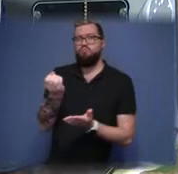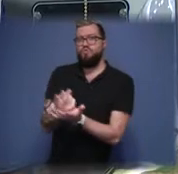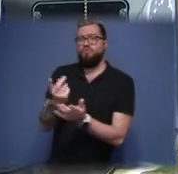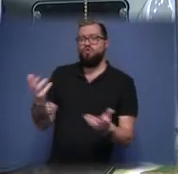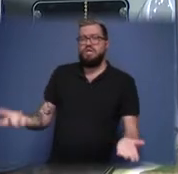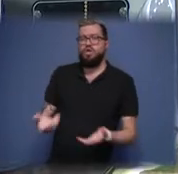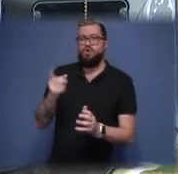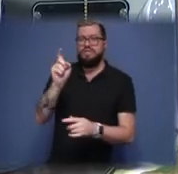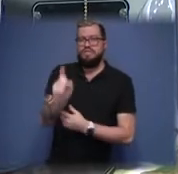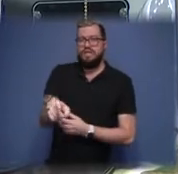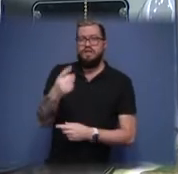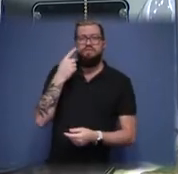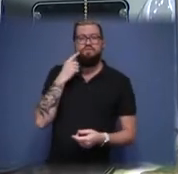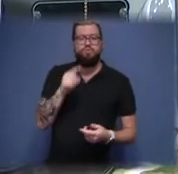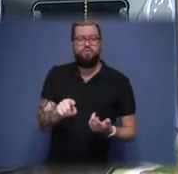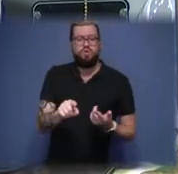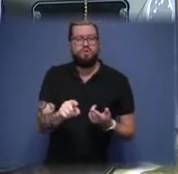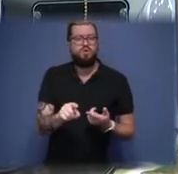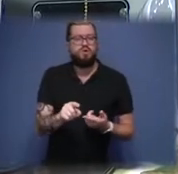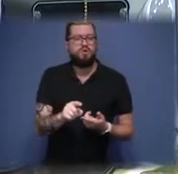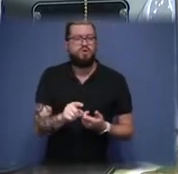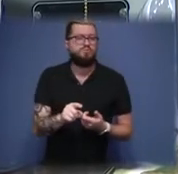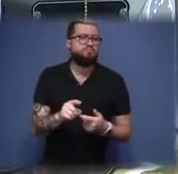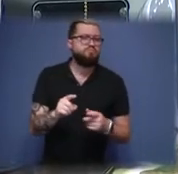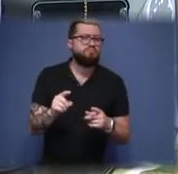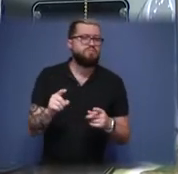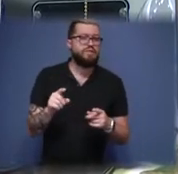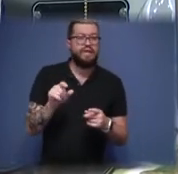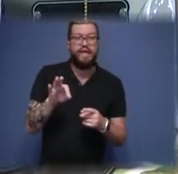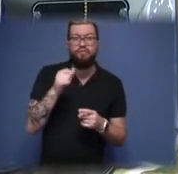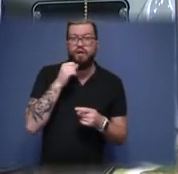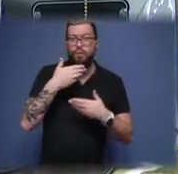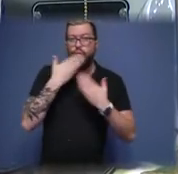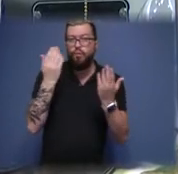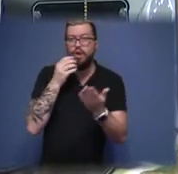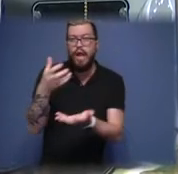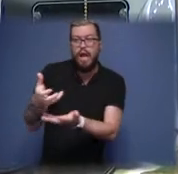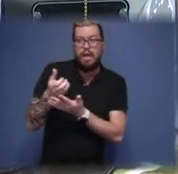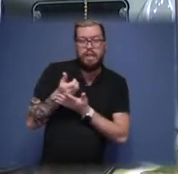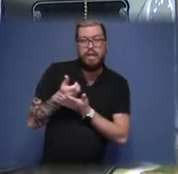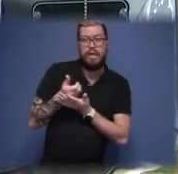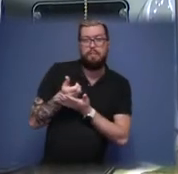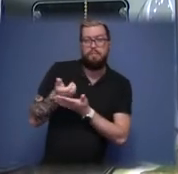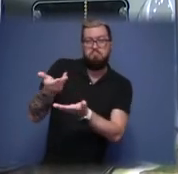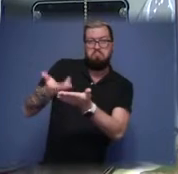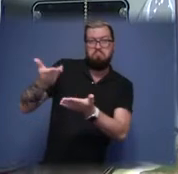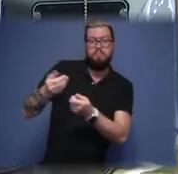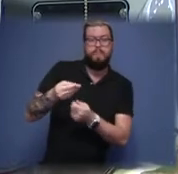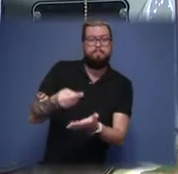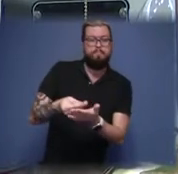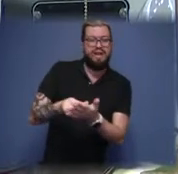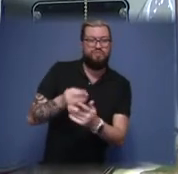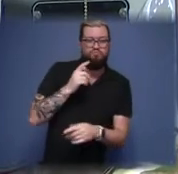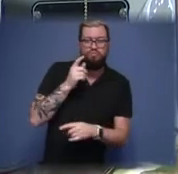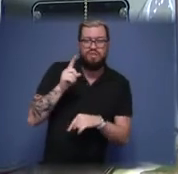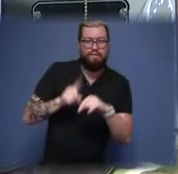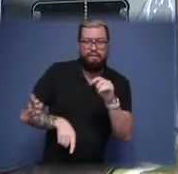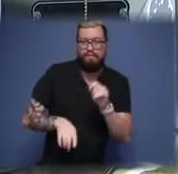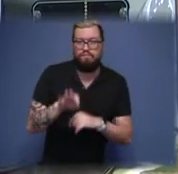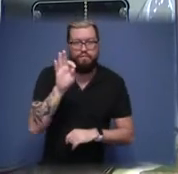here is needed where there has been unclaimed funds that really can't